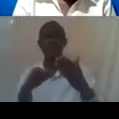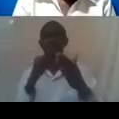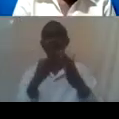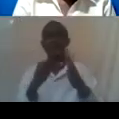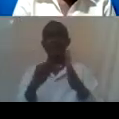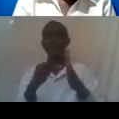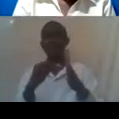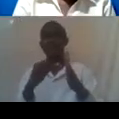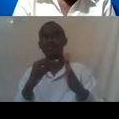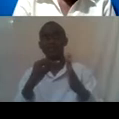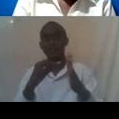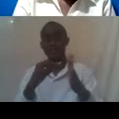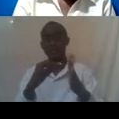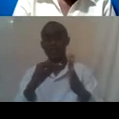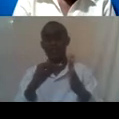recommendations